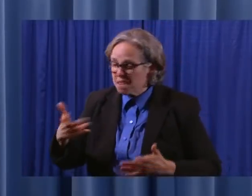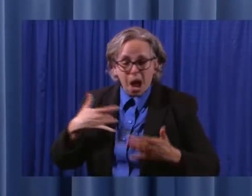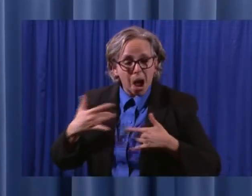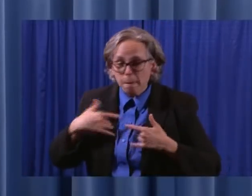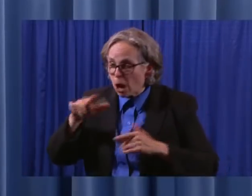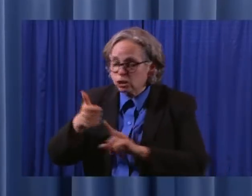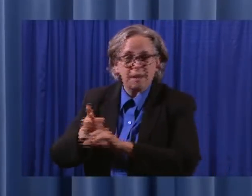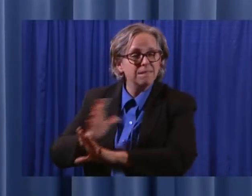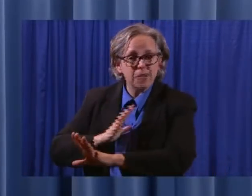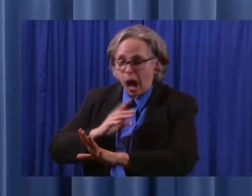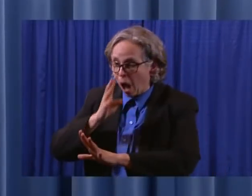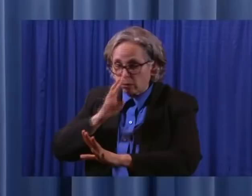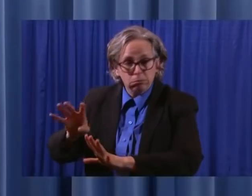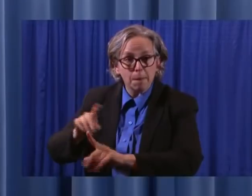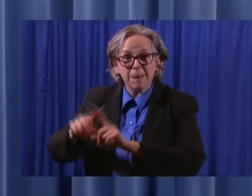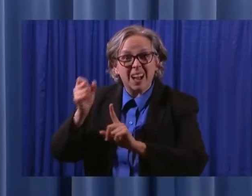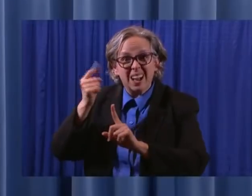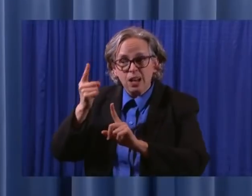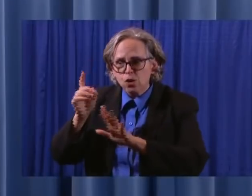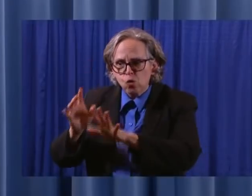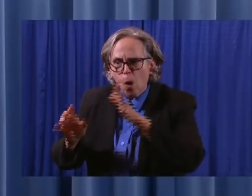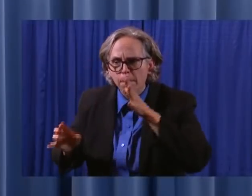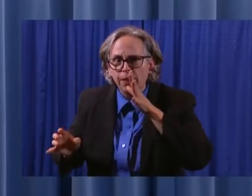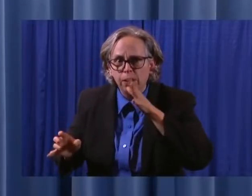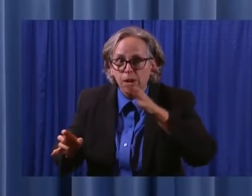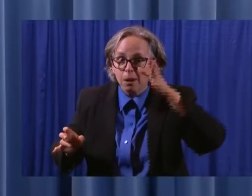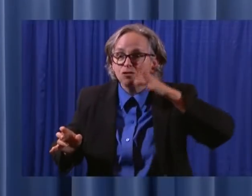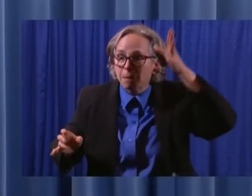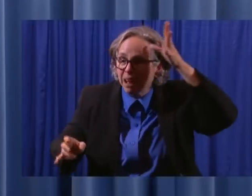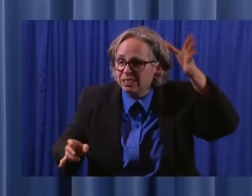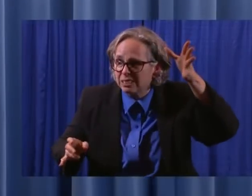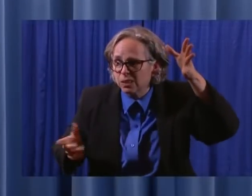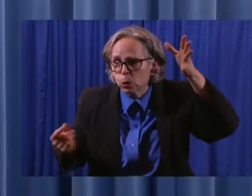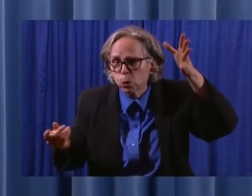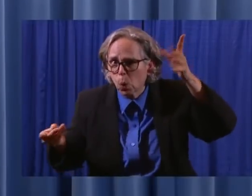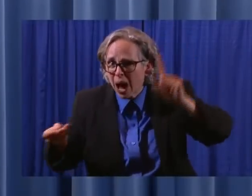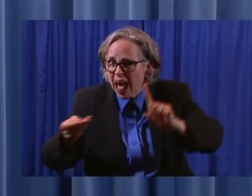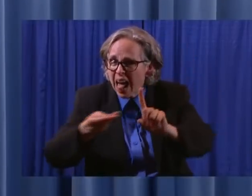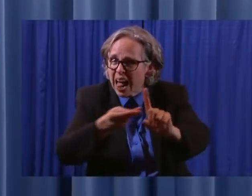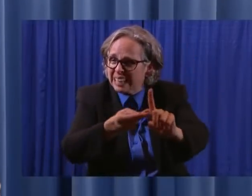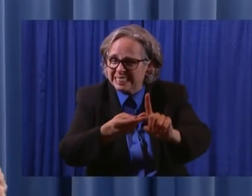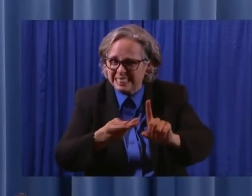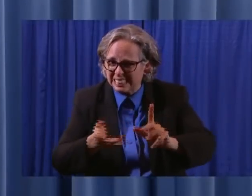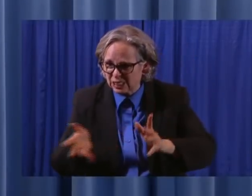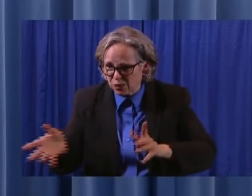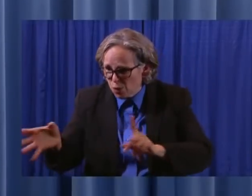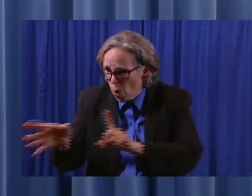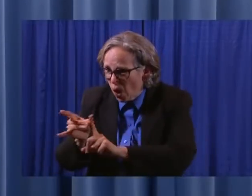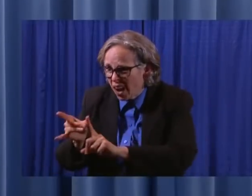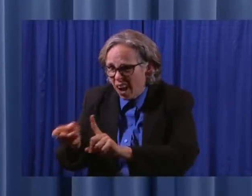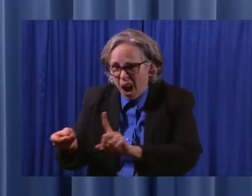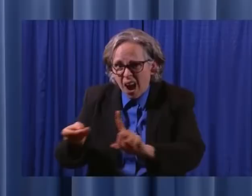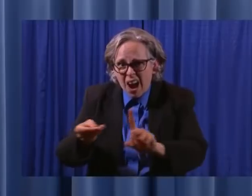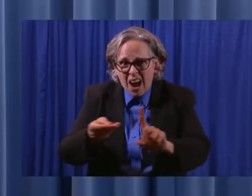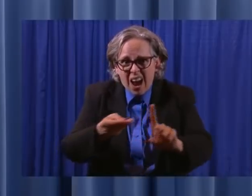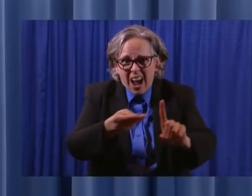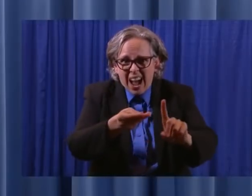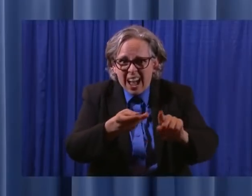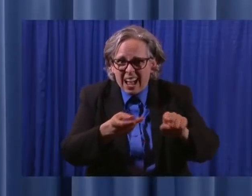else, because what we really are concerned about is if you're out there and you get it and then you come back and then you go see your